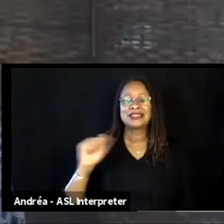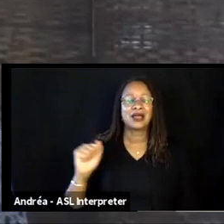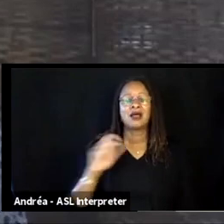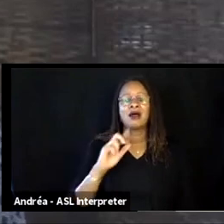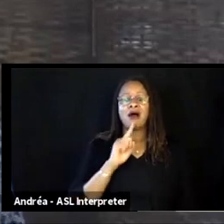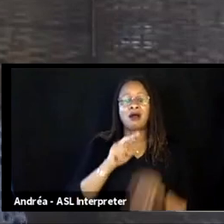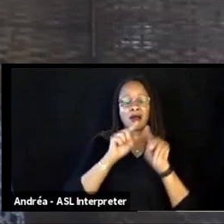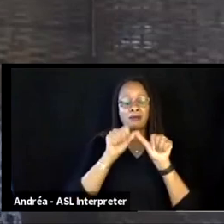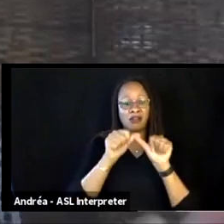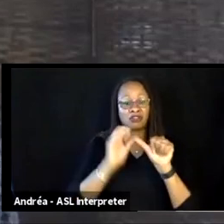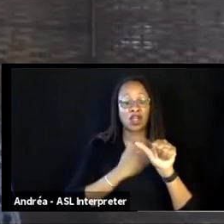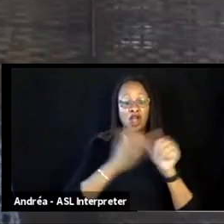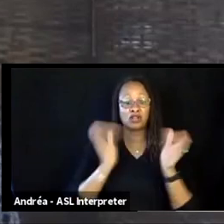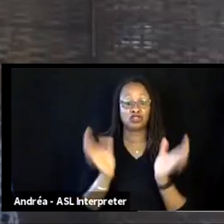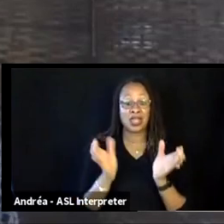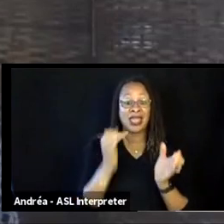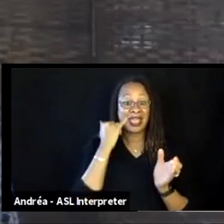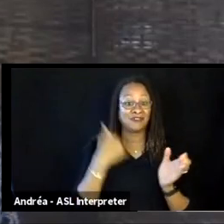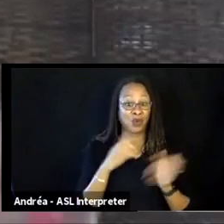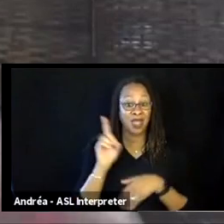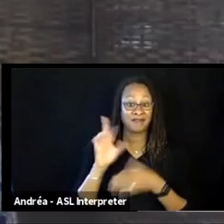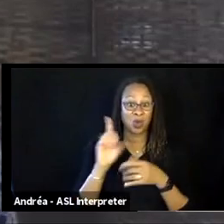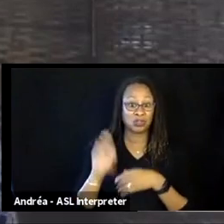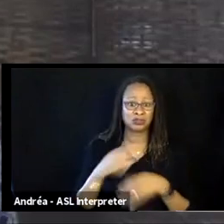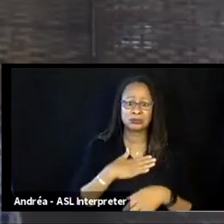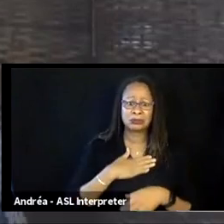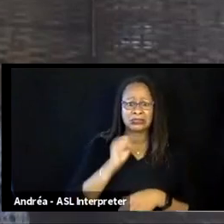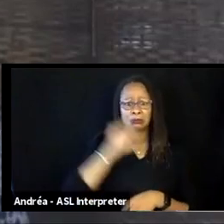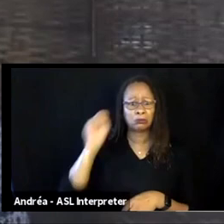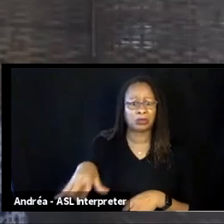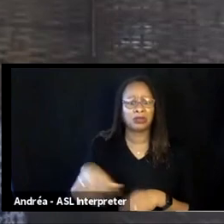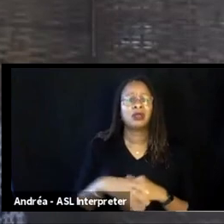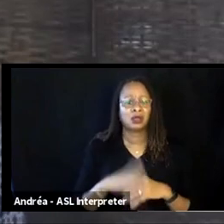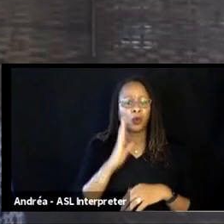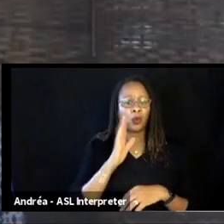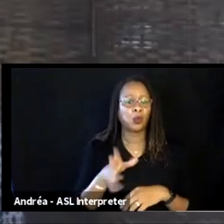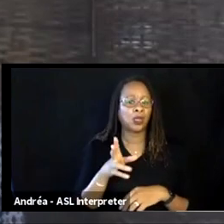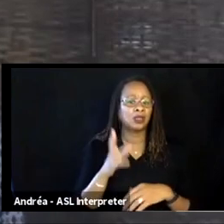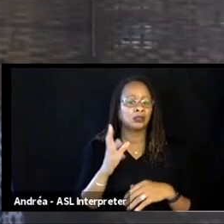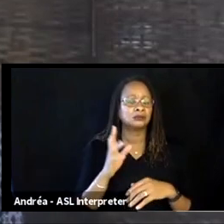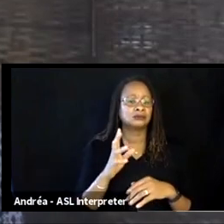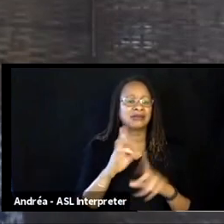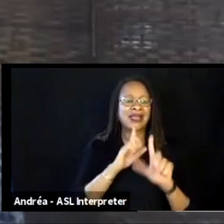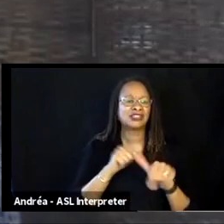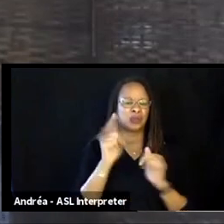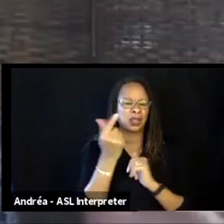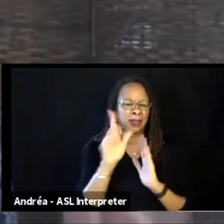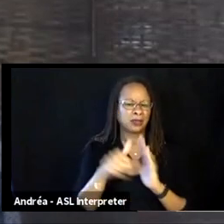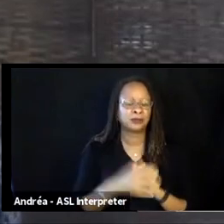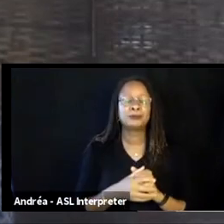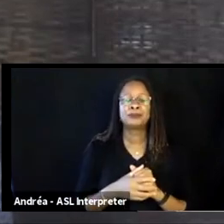our chat. So if you have questions along the way, just throw them in there and then we'll get to that in a little bit.